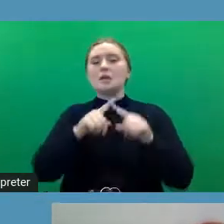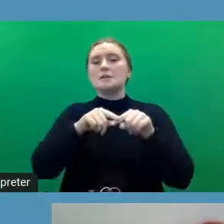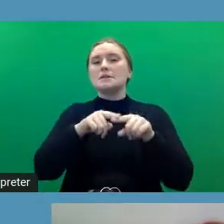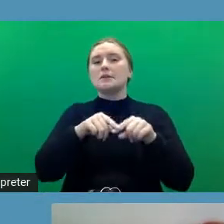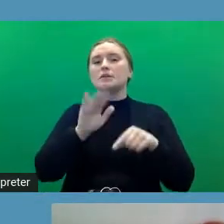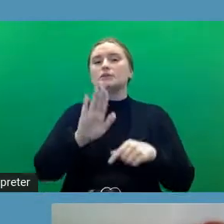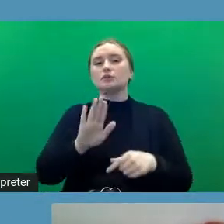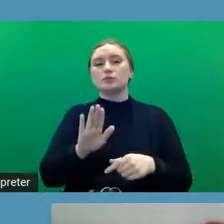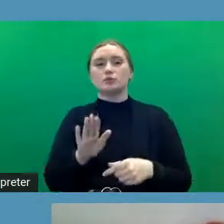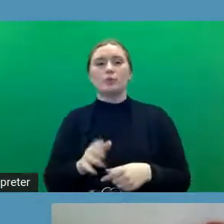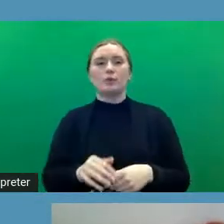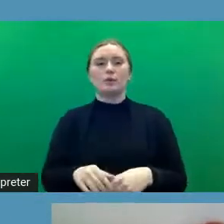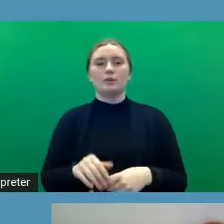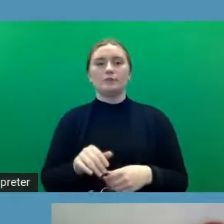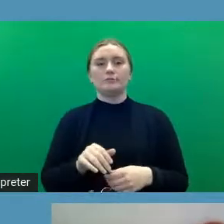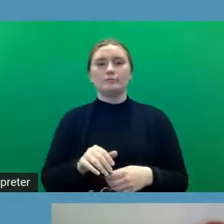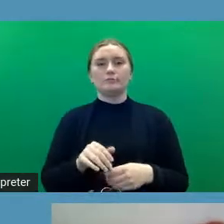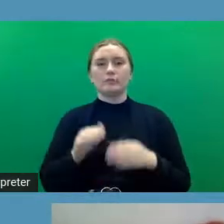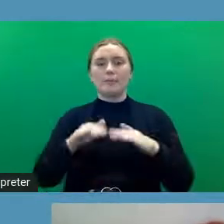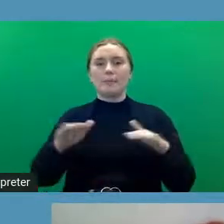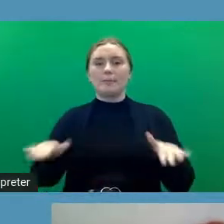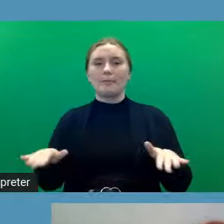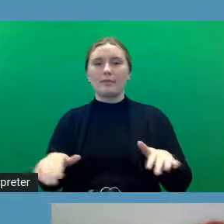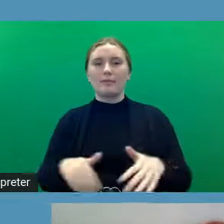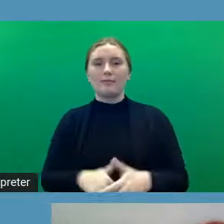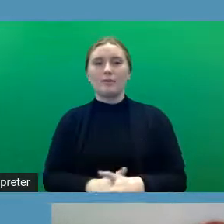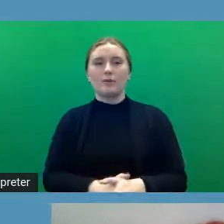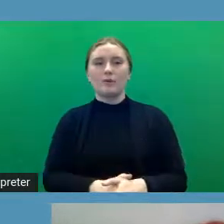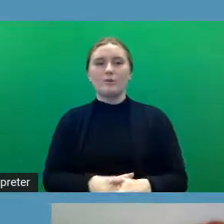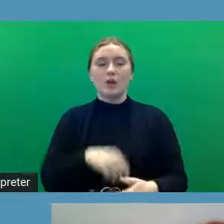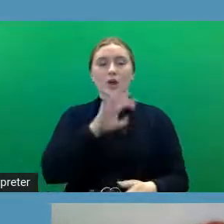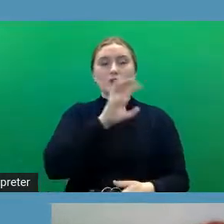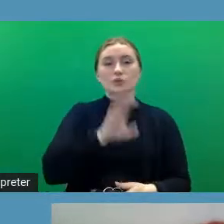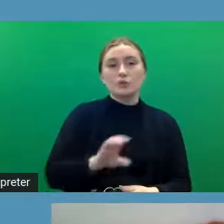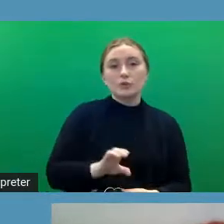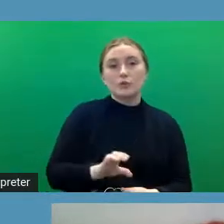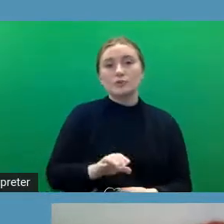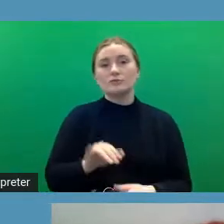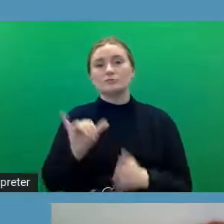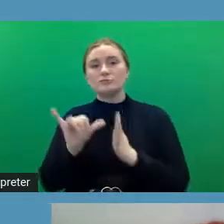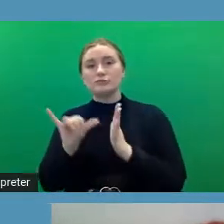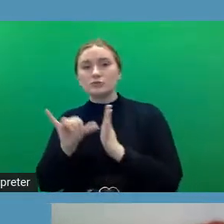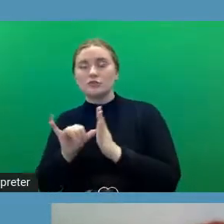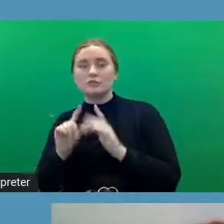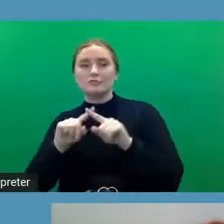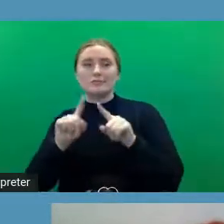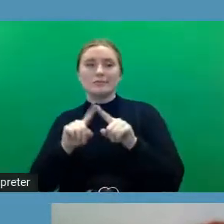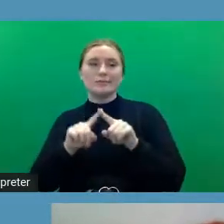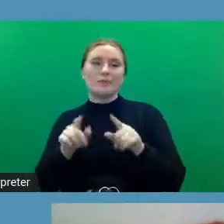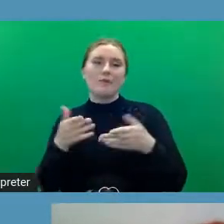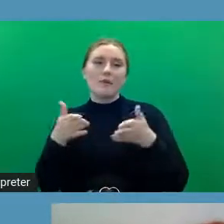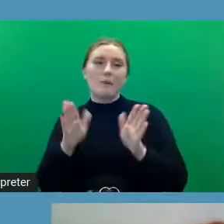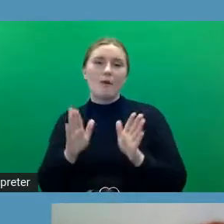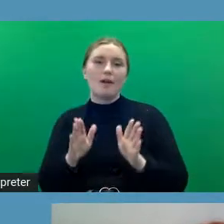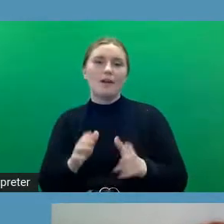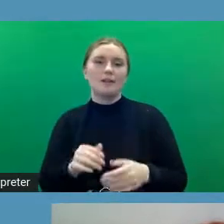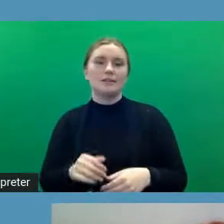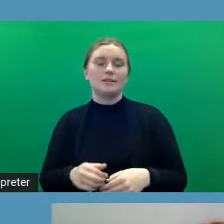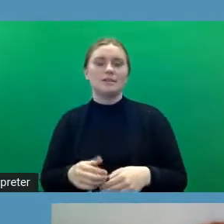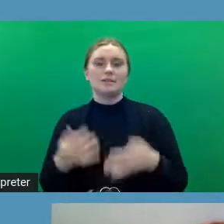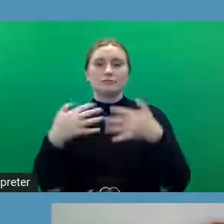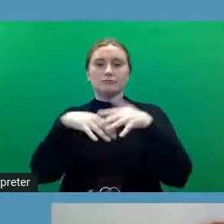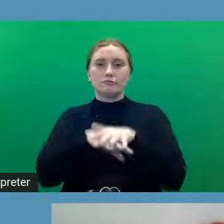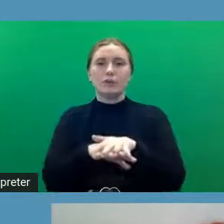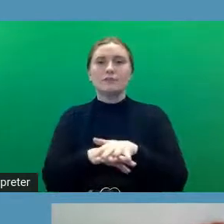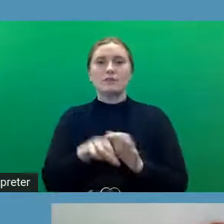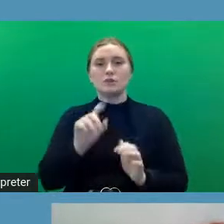is. And so I would check out each of these options and see what integrates with the tools you're using